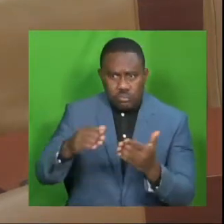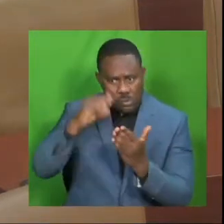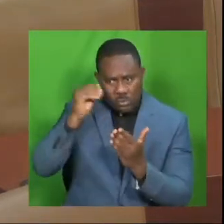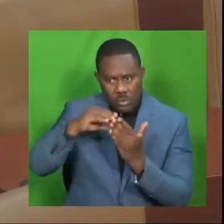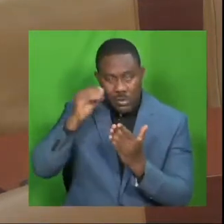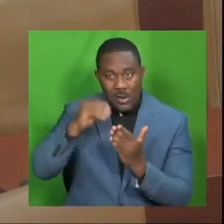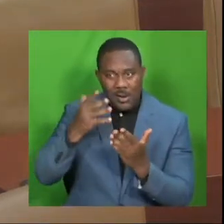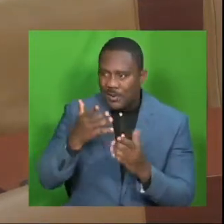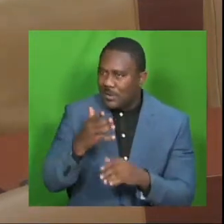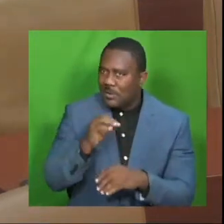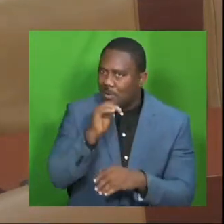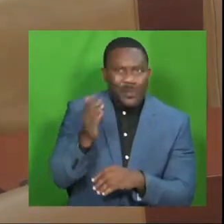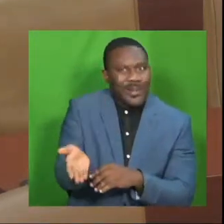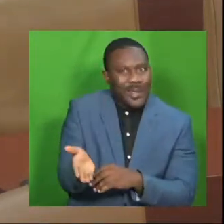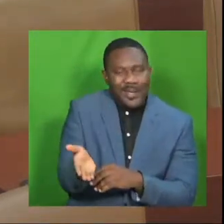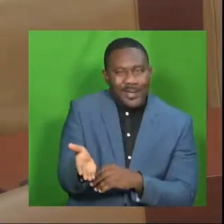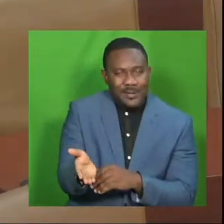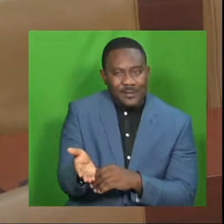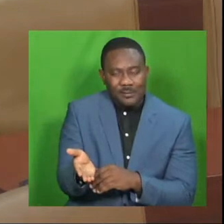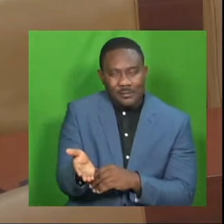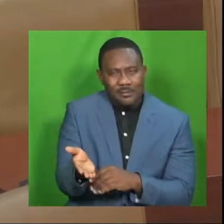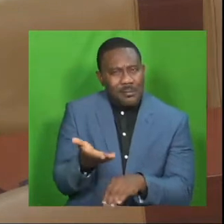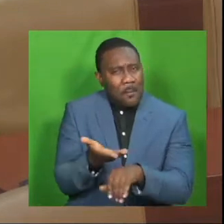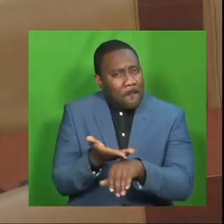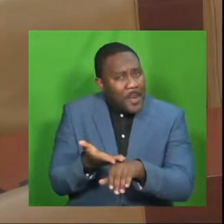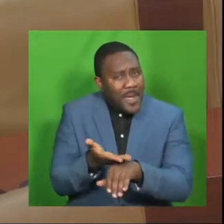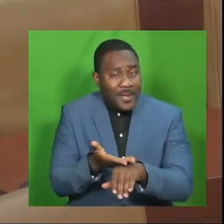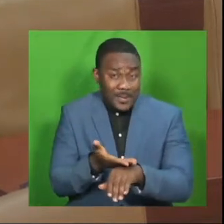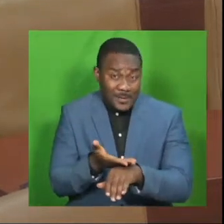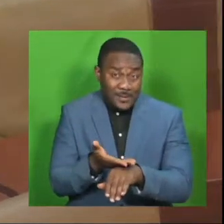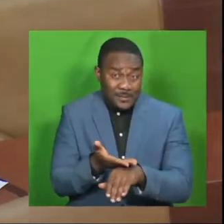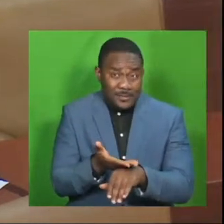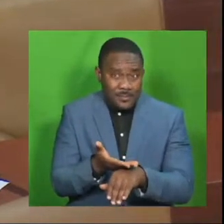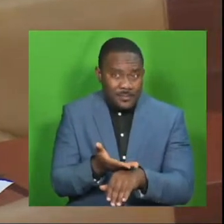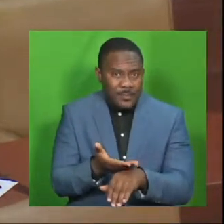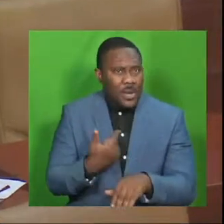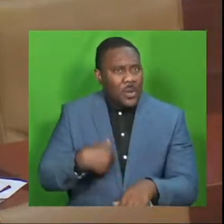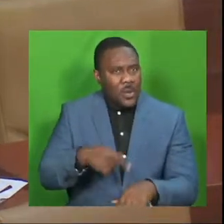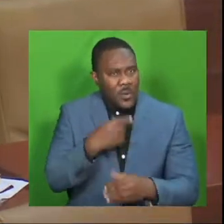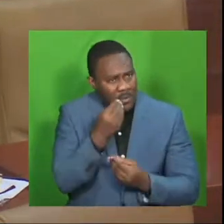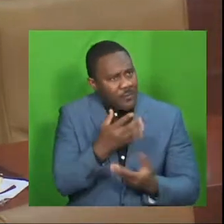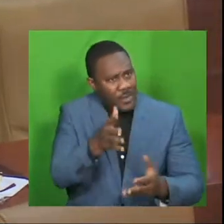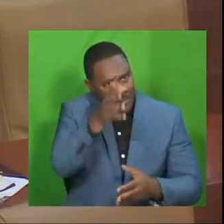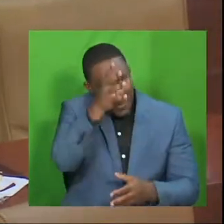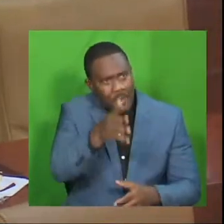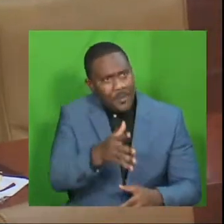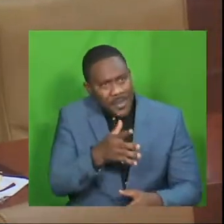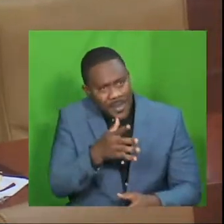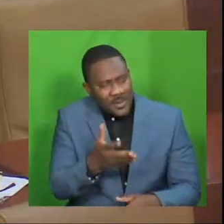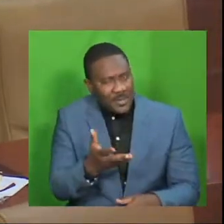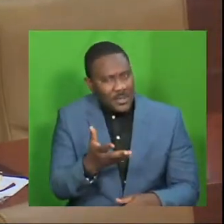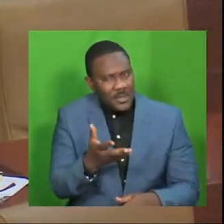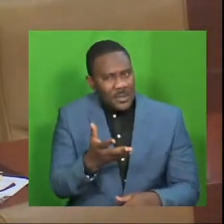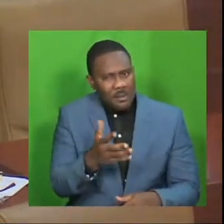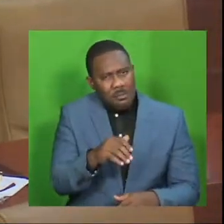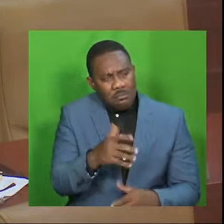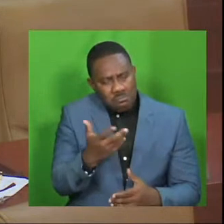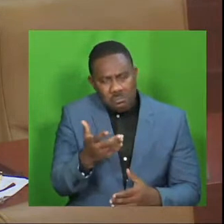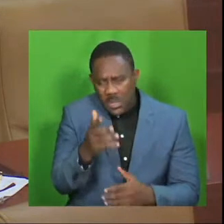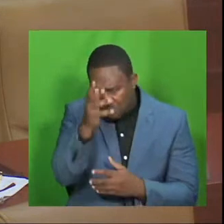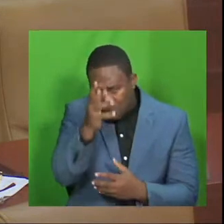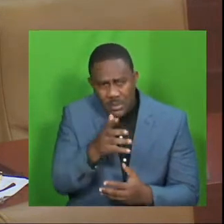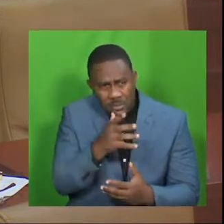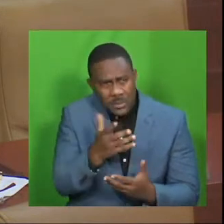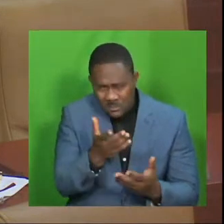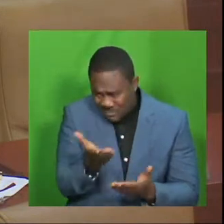they wouldn't be there begging. And therefore, we are telling parents and also trying to reach out to parents that